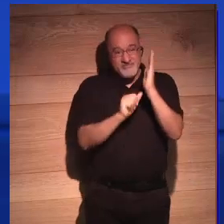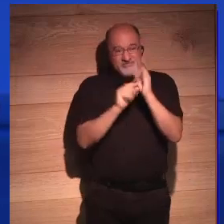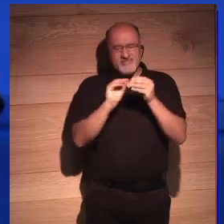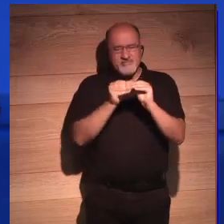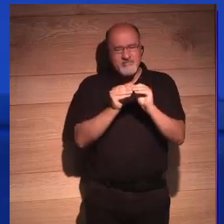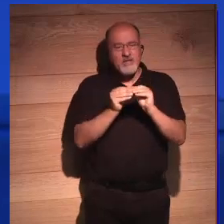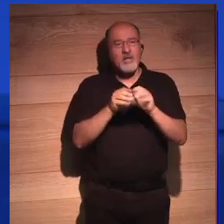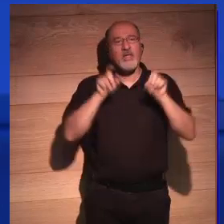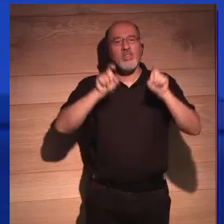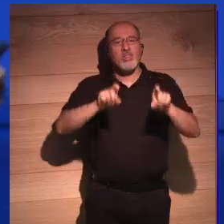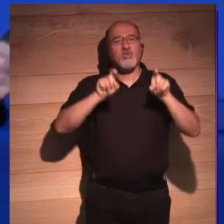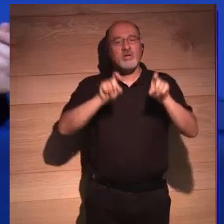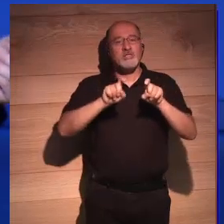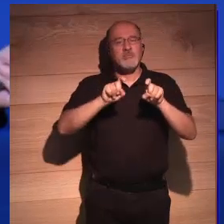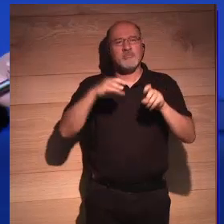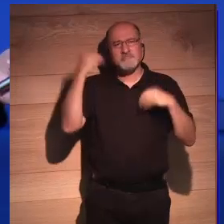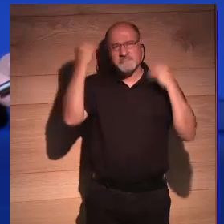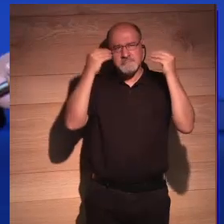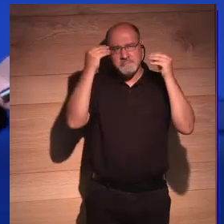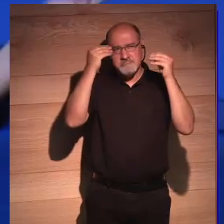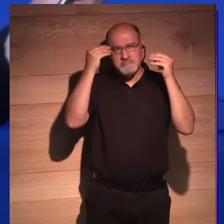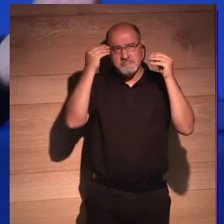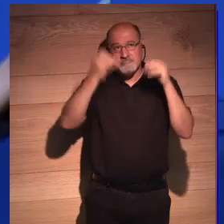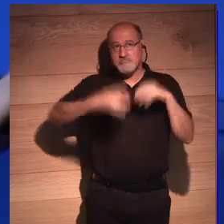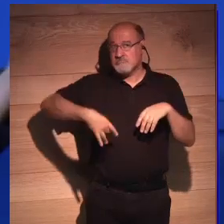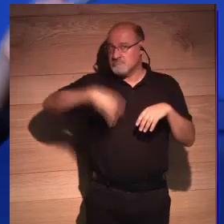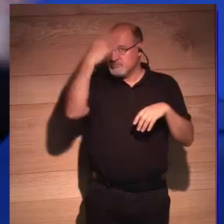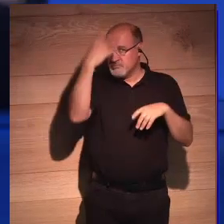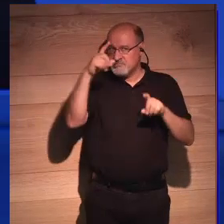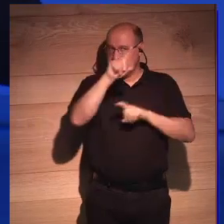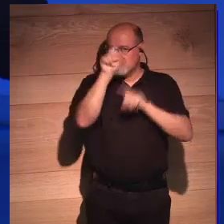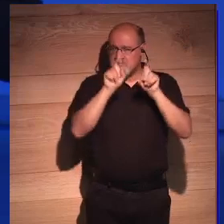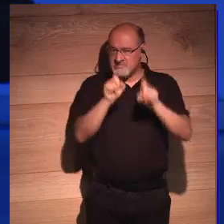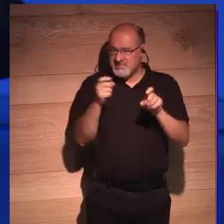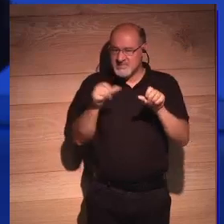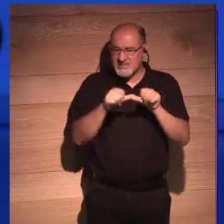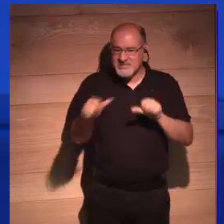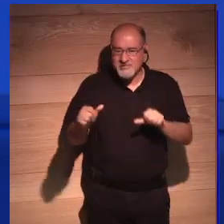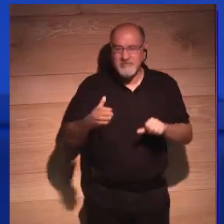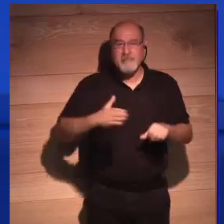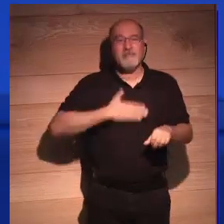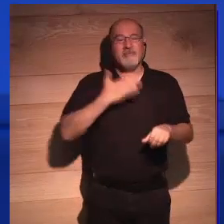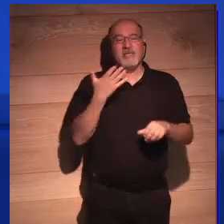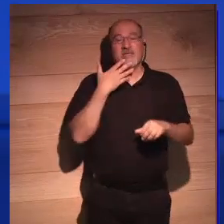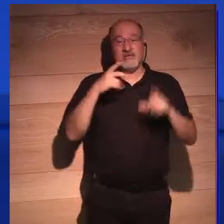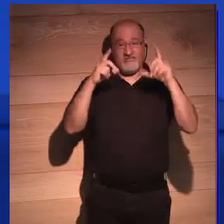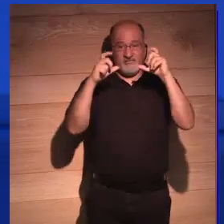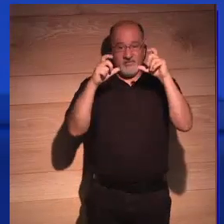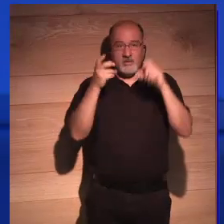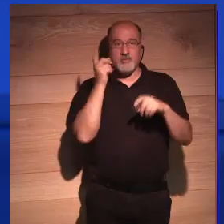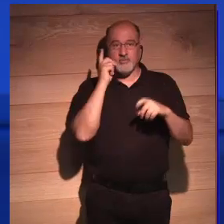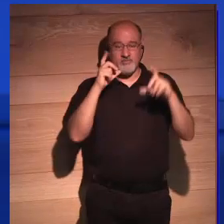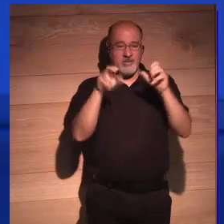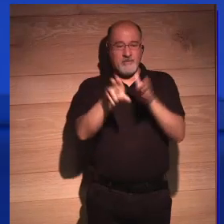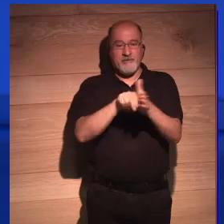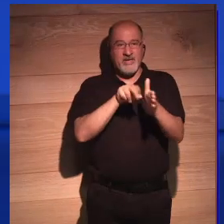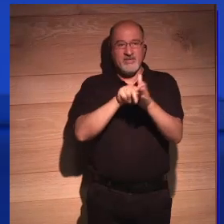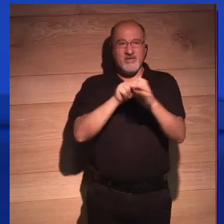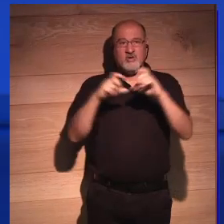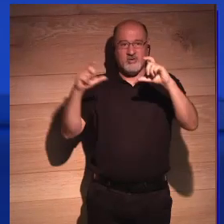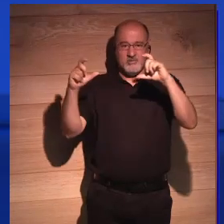my phone and I get a YouTube video of a landscape, like a panning shot, and maybe if I move my head around at the same rate, it might feel like I'm